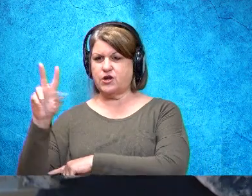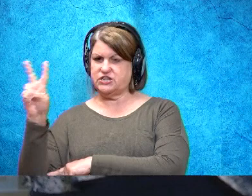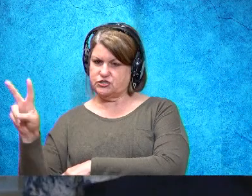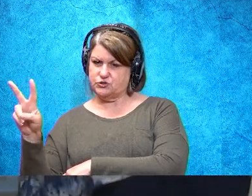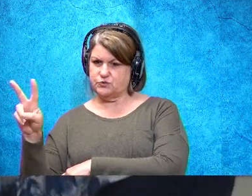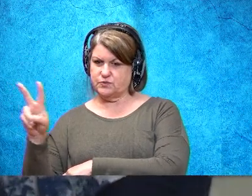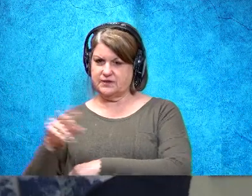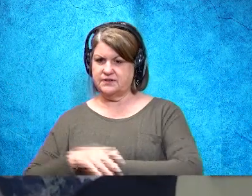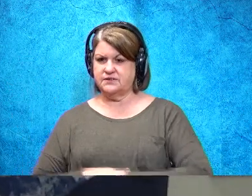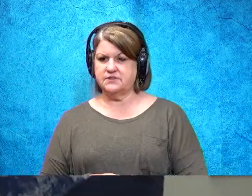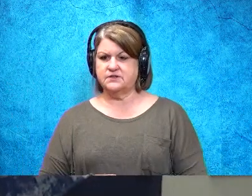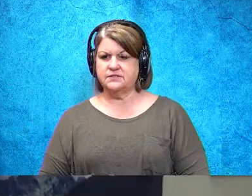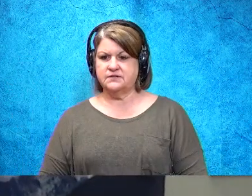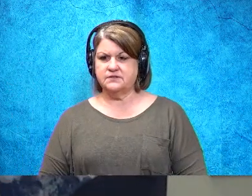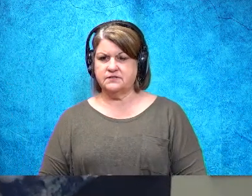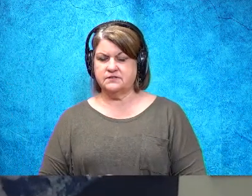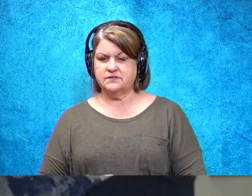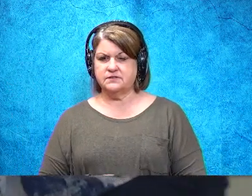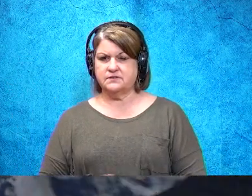32.